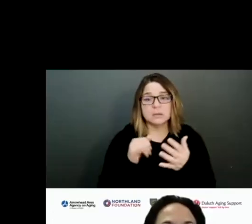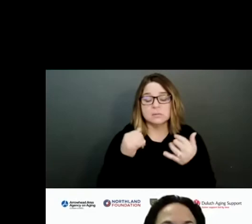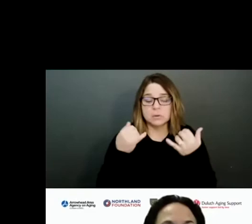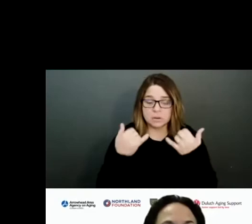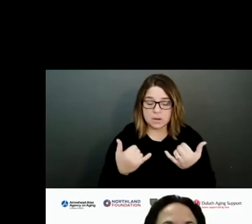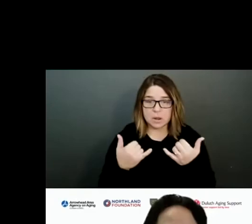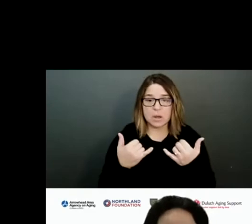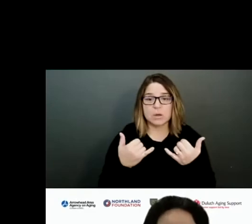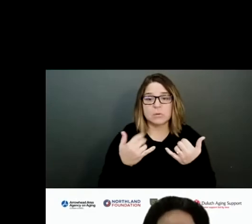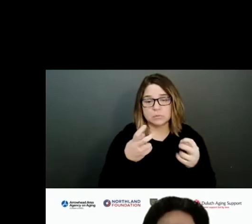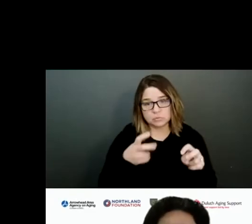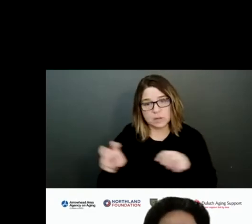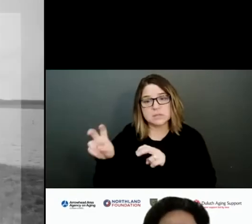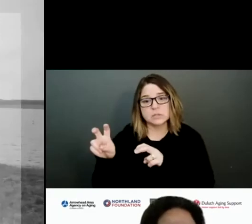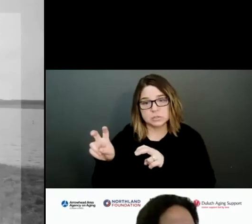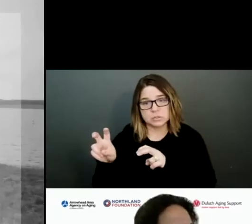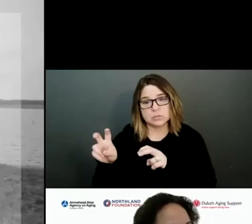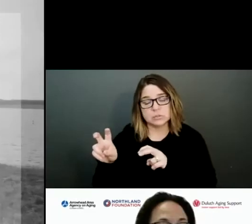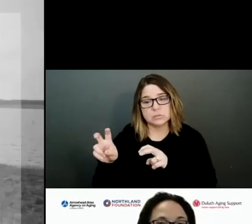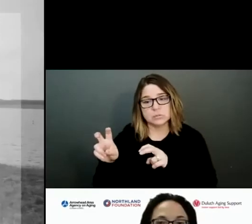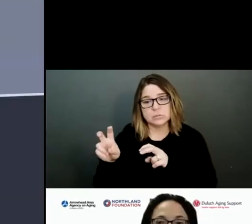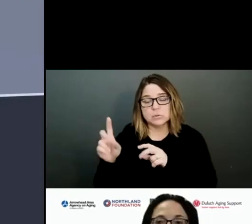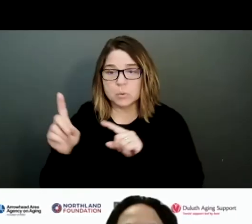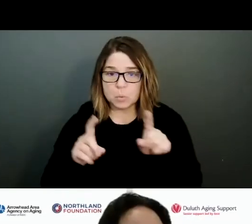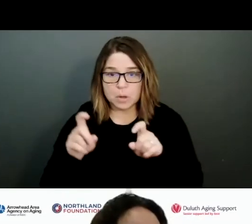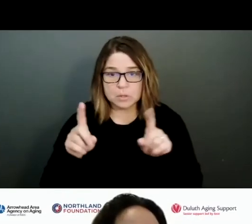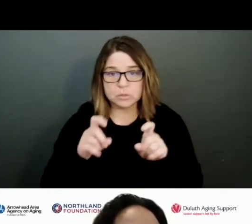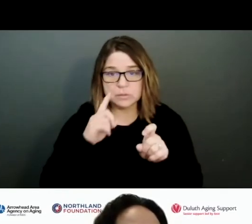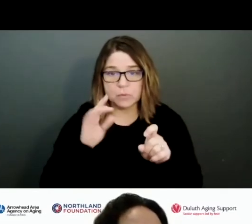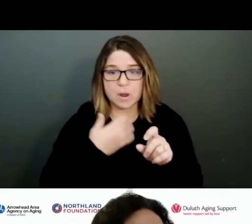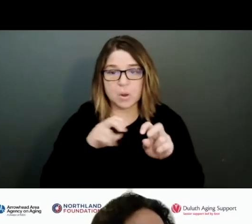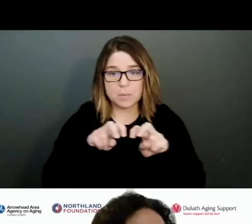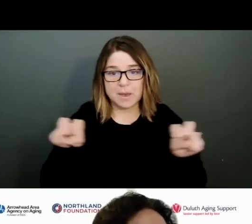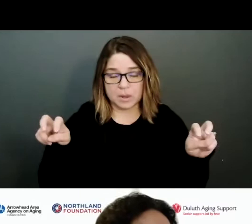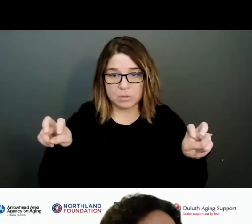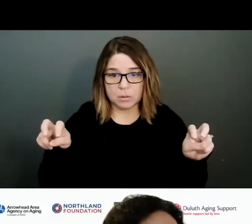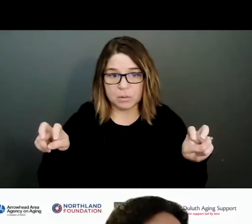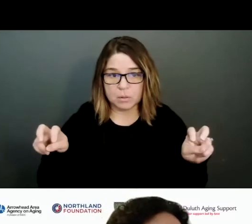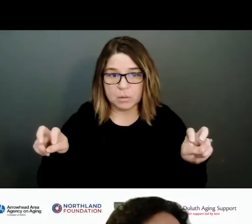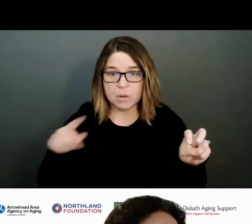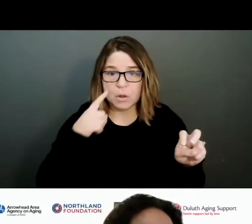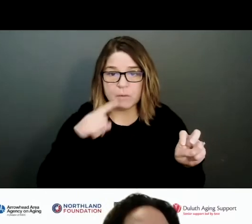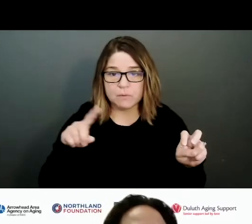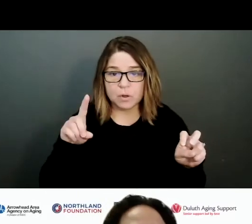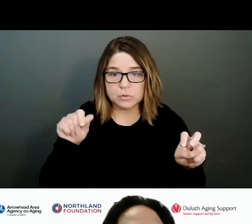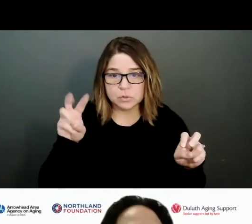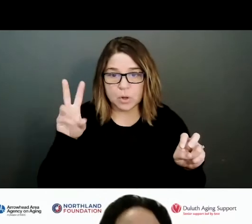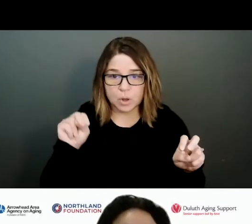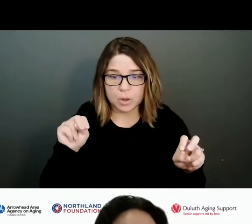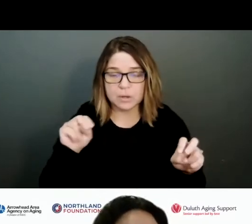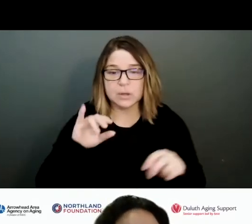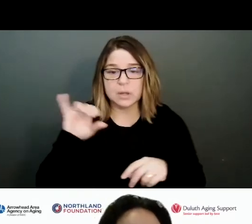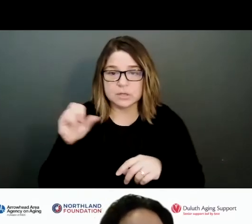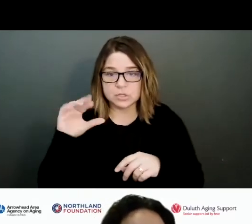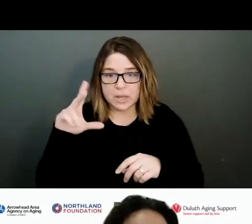and transition into some questions for our panelists, for Dawn and Janet,